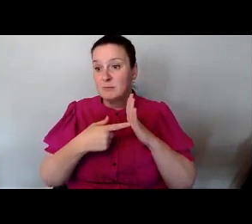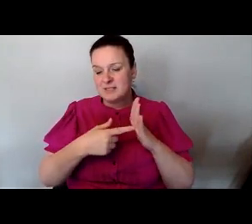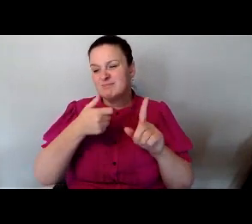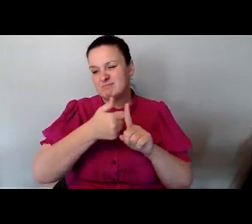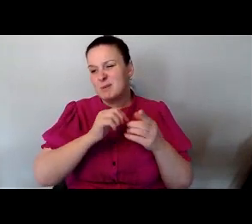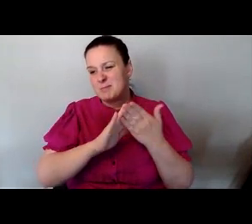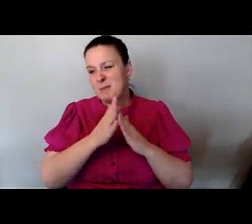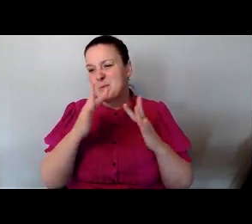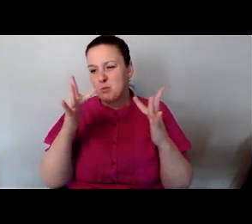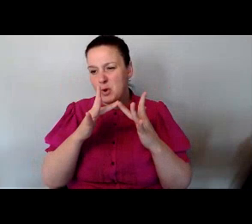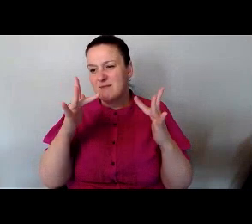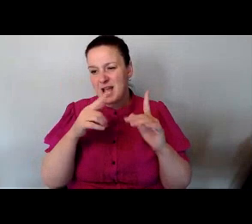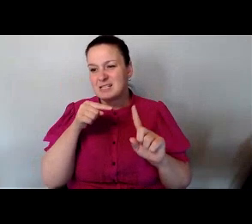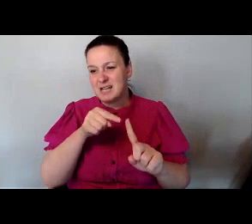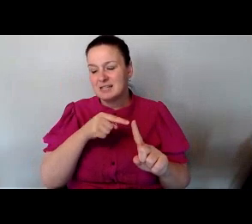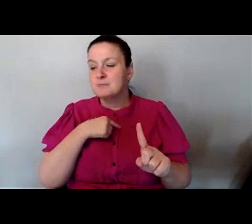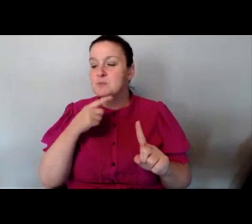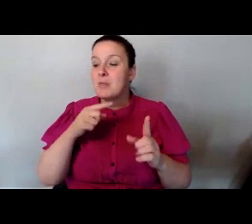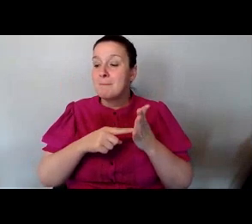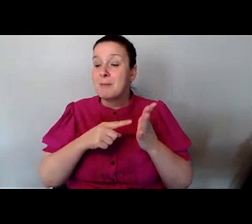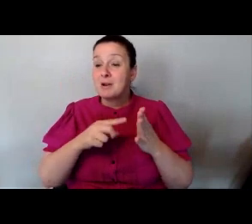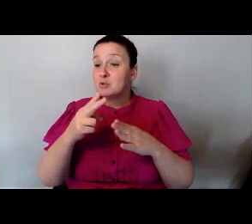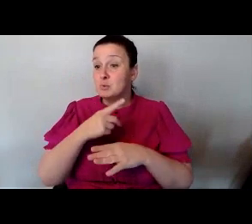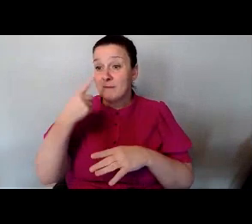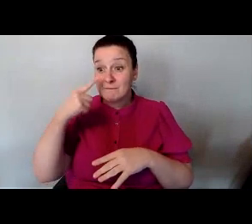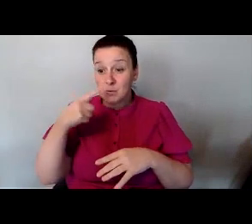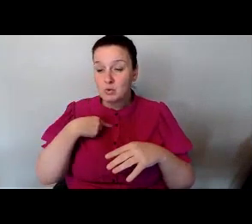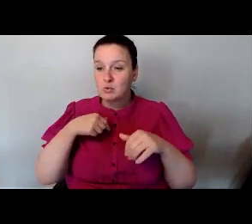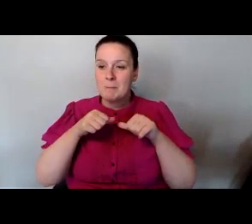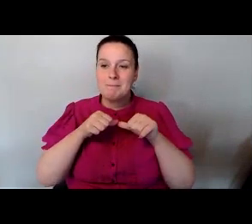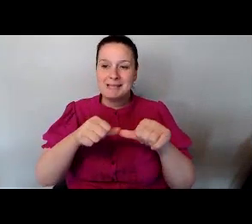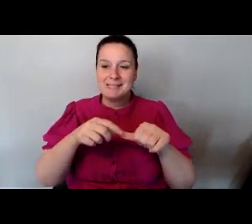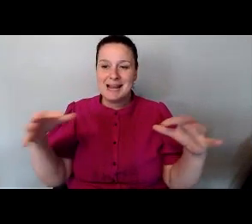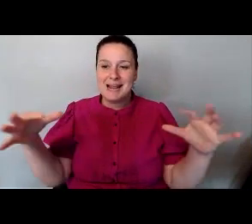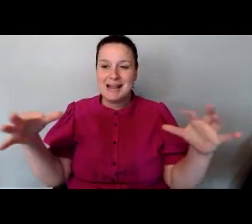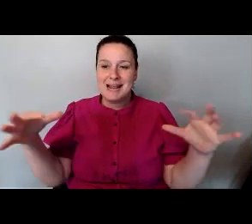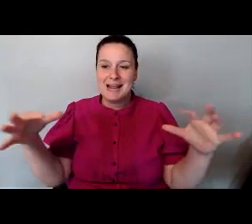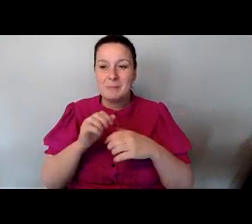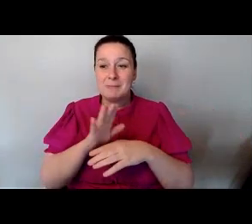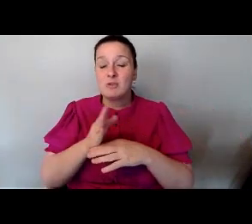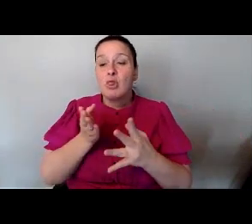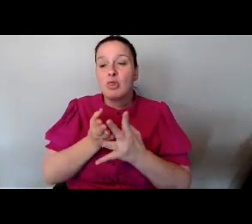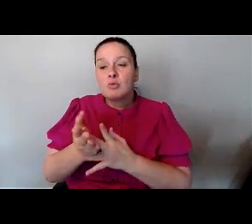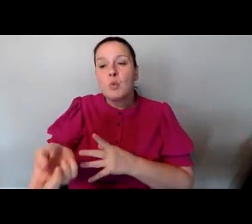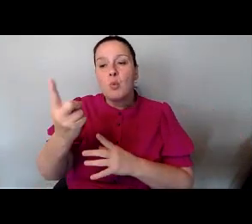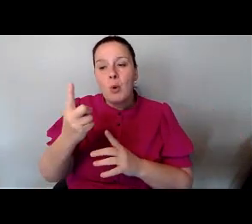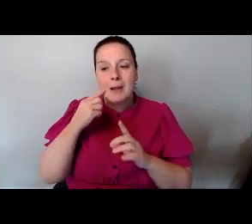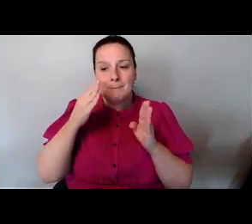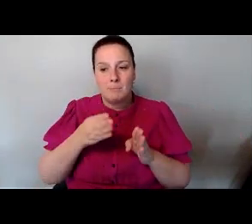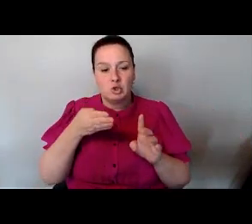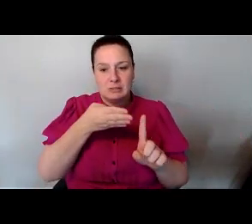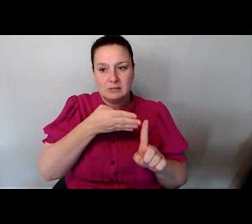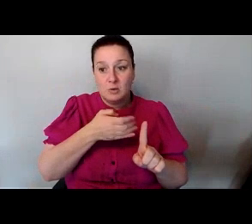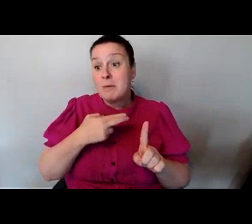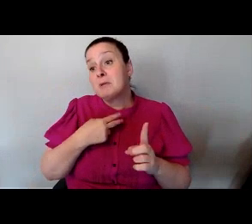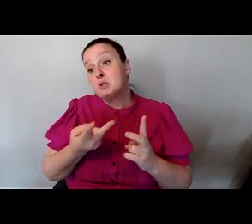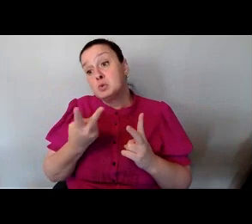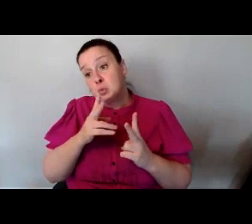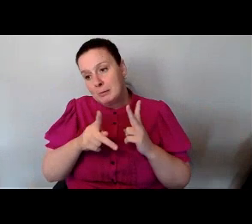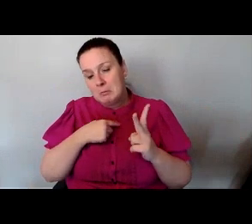this model is used to maintain and connect with businesses through one person, right? Or maybe two people. We've got a